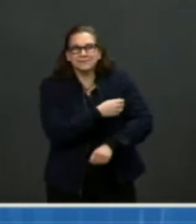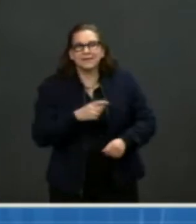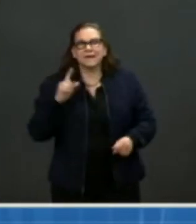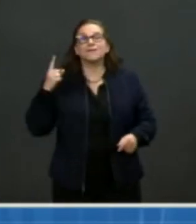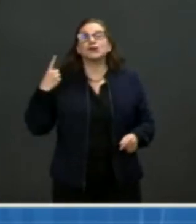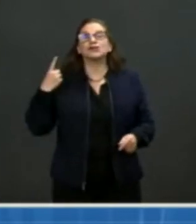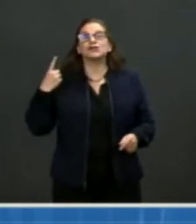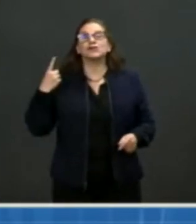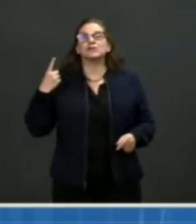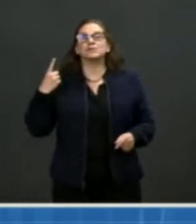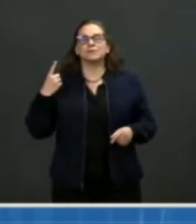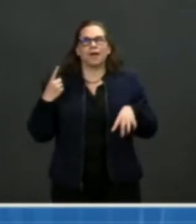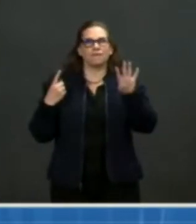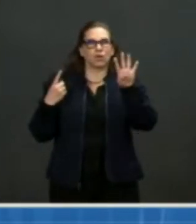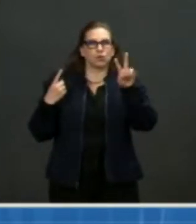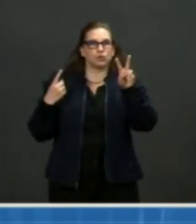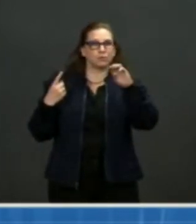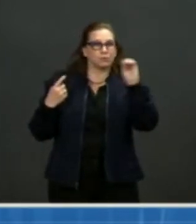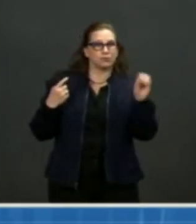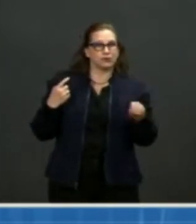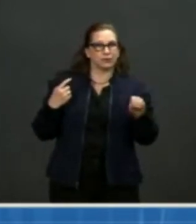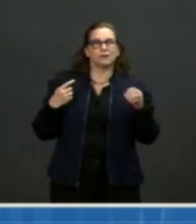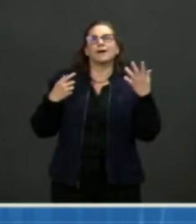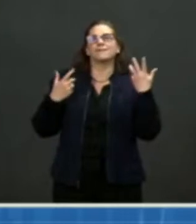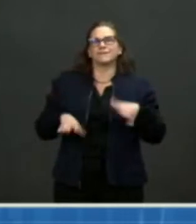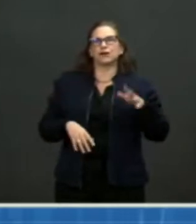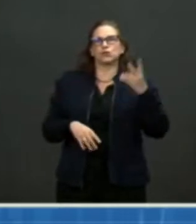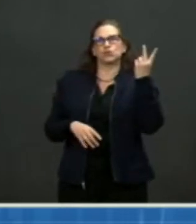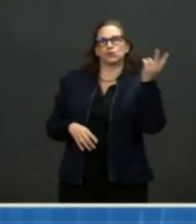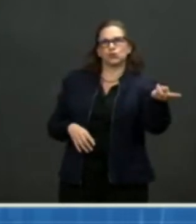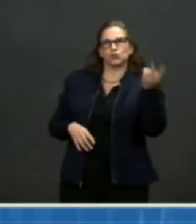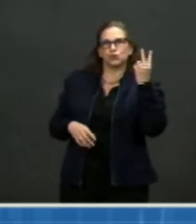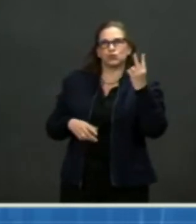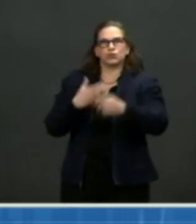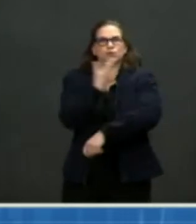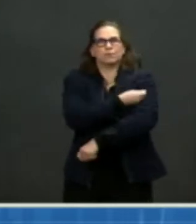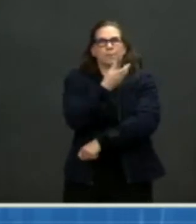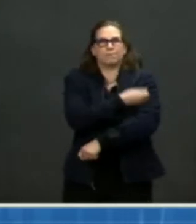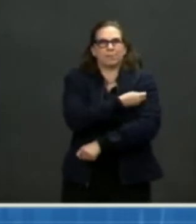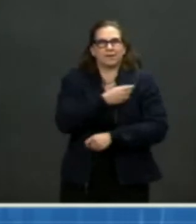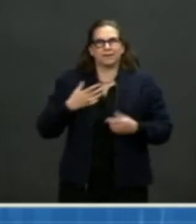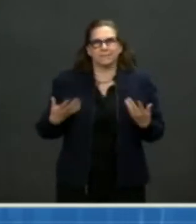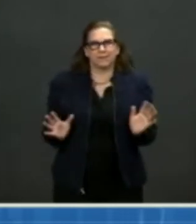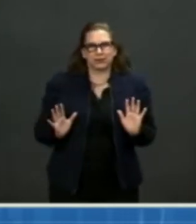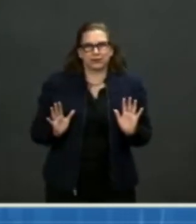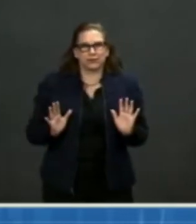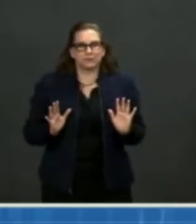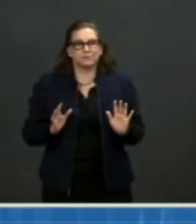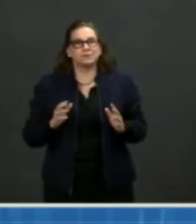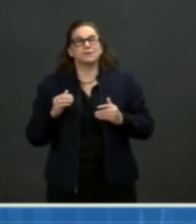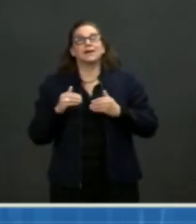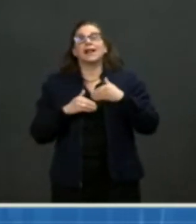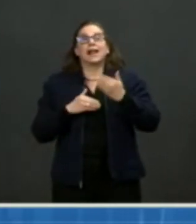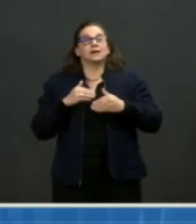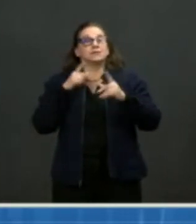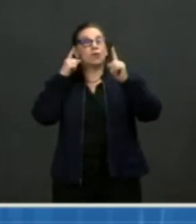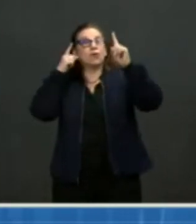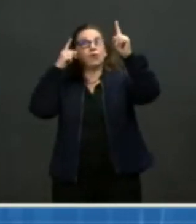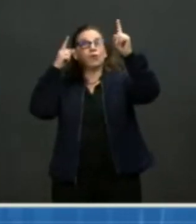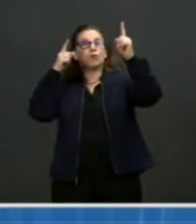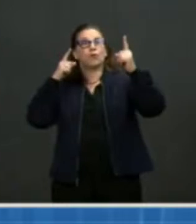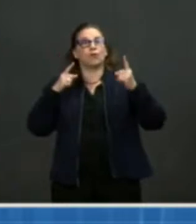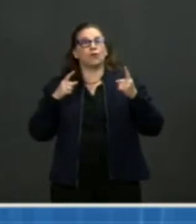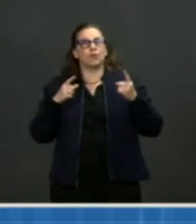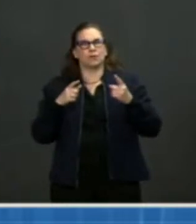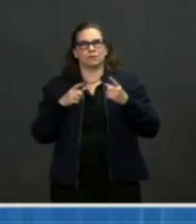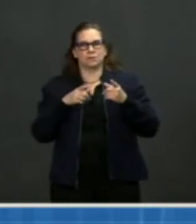A second core element of our plan is to get schools open and open safely. This has meant